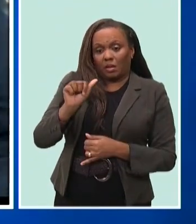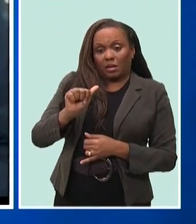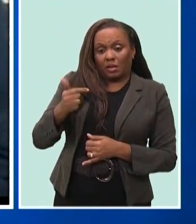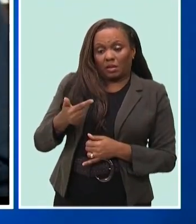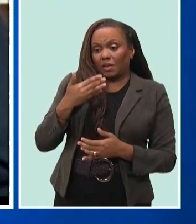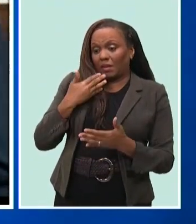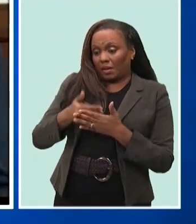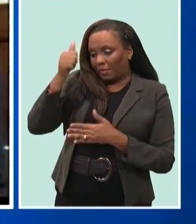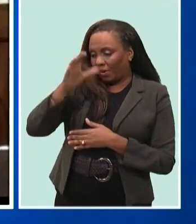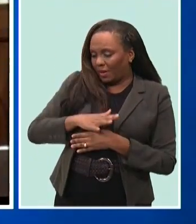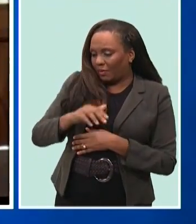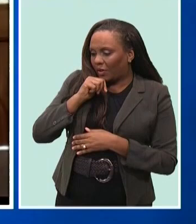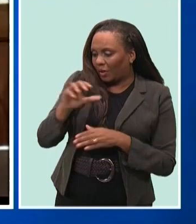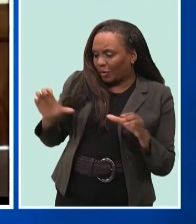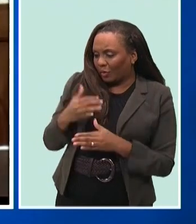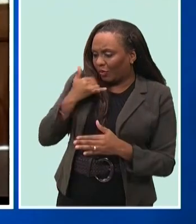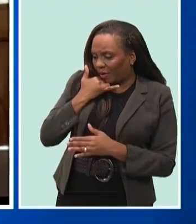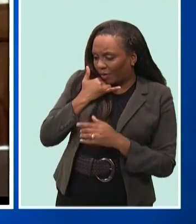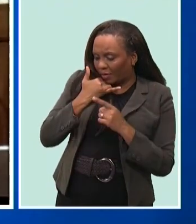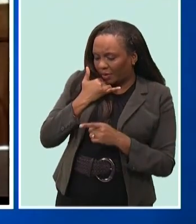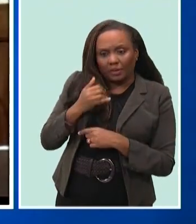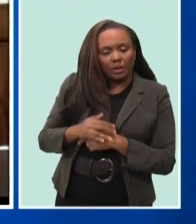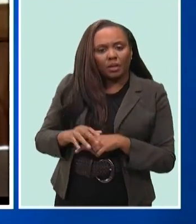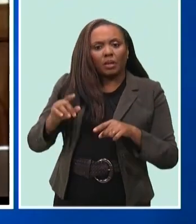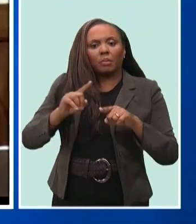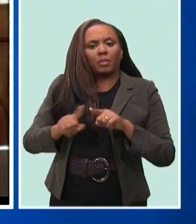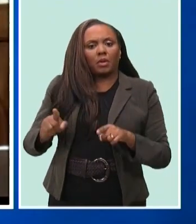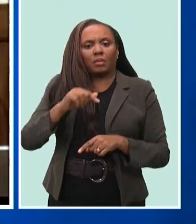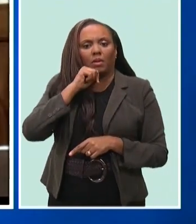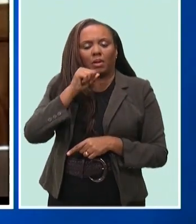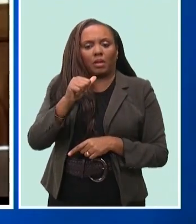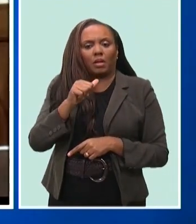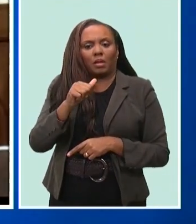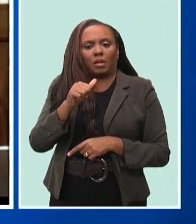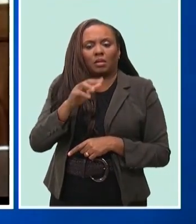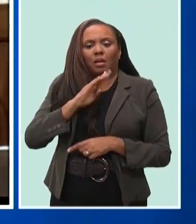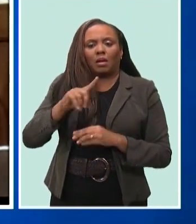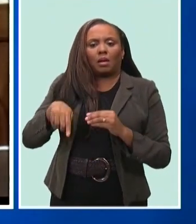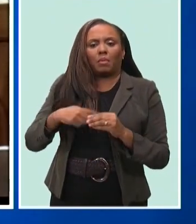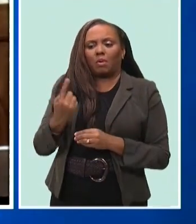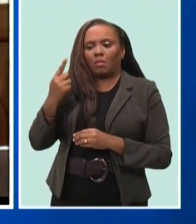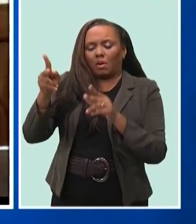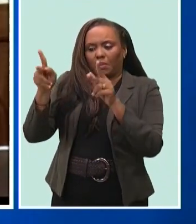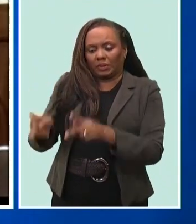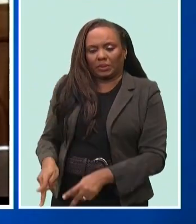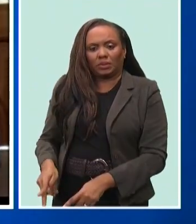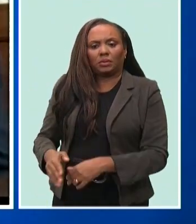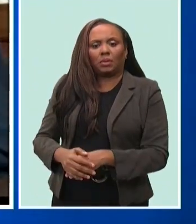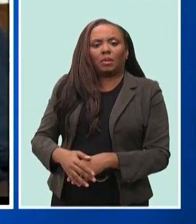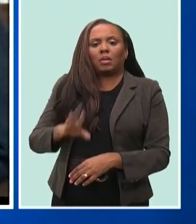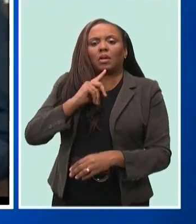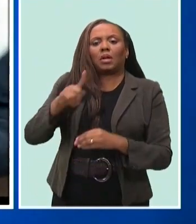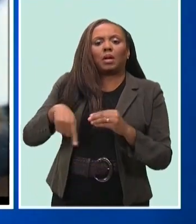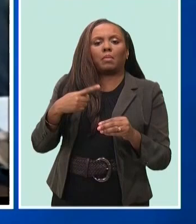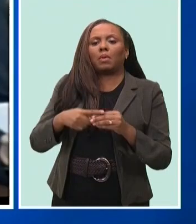he will not do the wrong thing. But we do not legislate for the current person. We